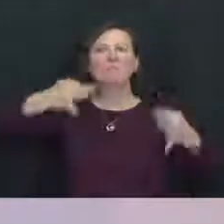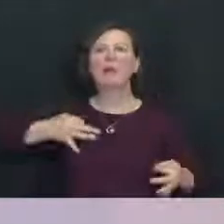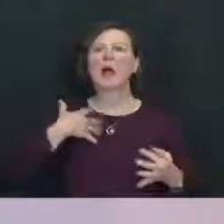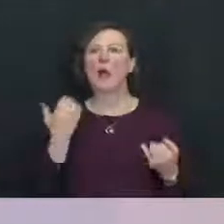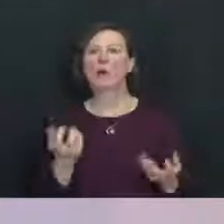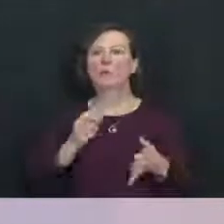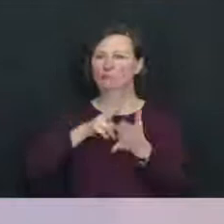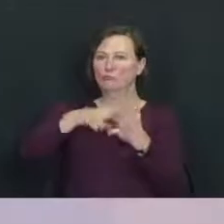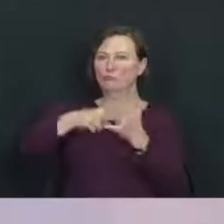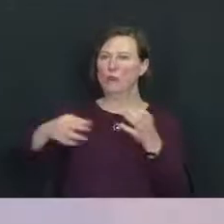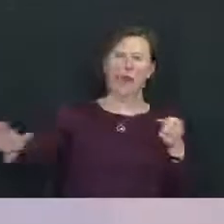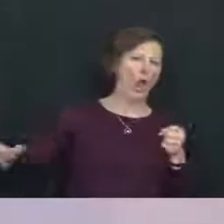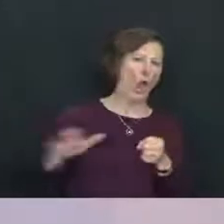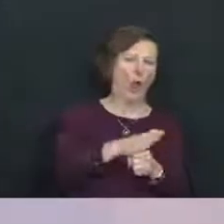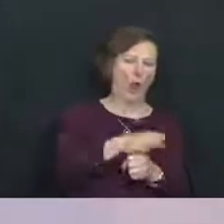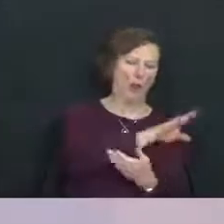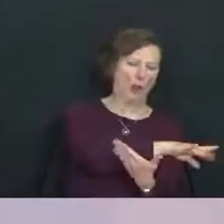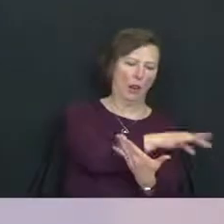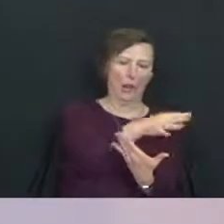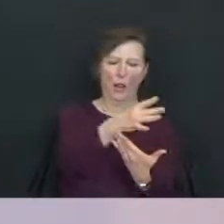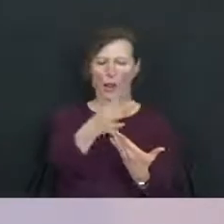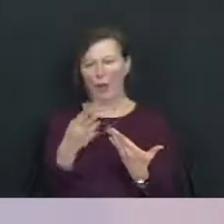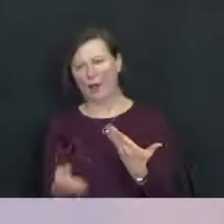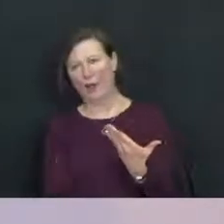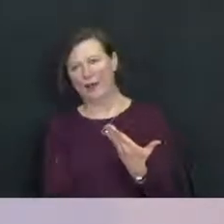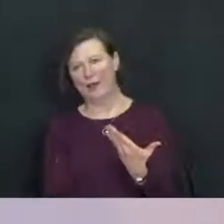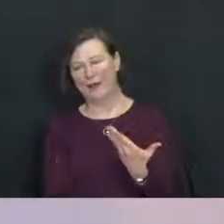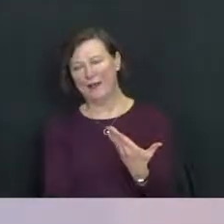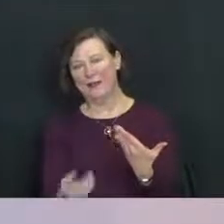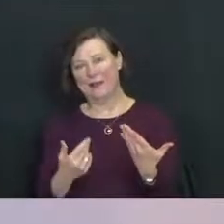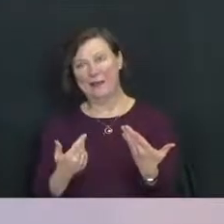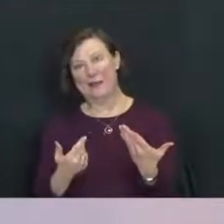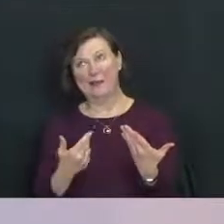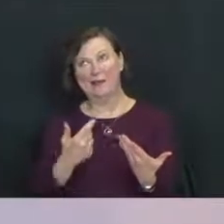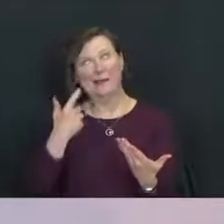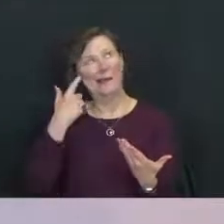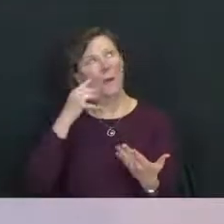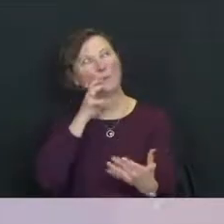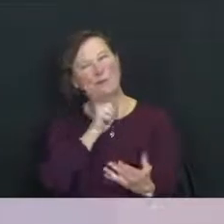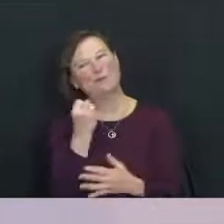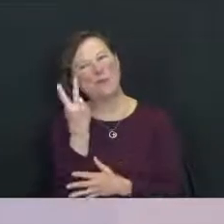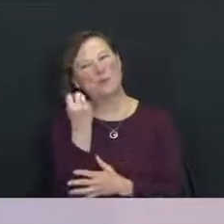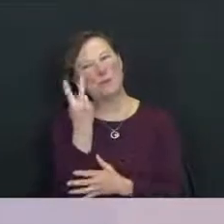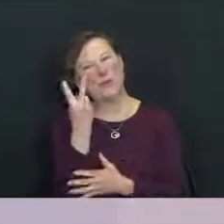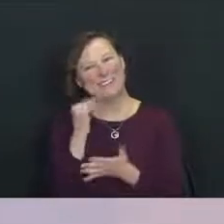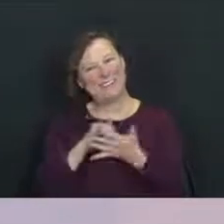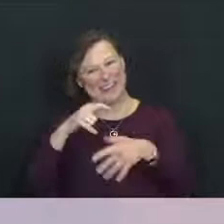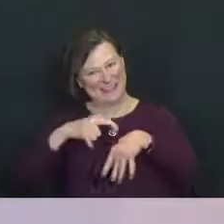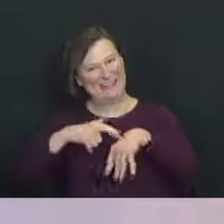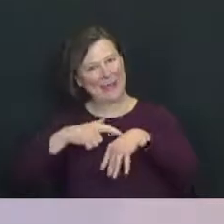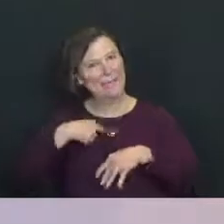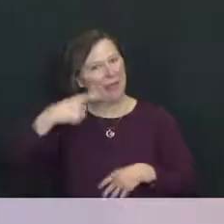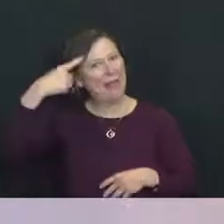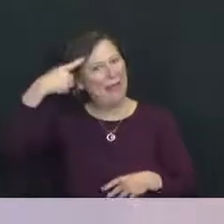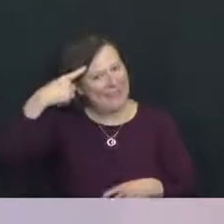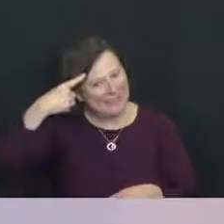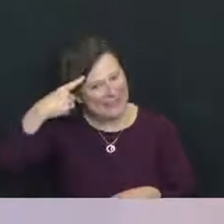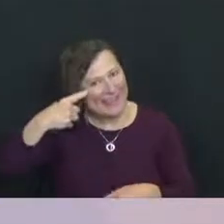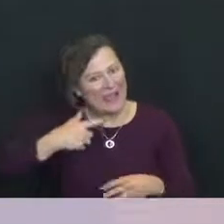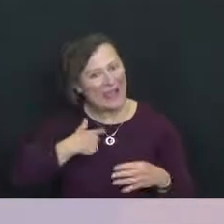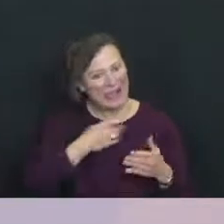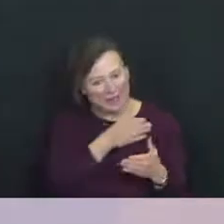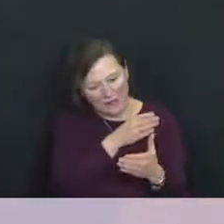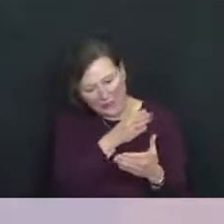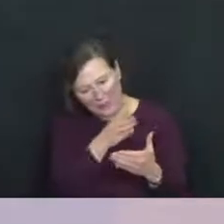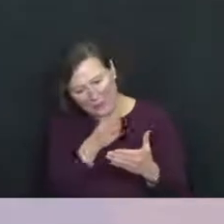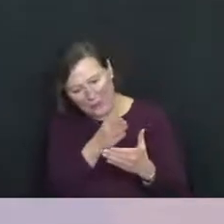cover to cover. I think I'm about 12 years old at the time. I think I got about as far as